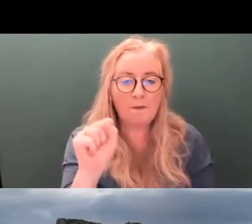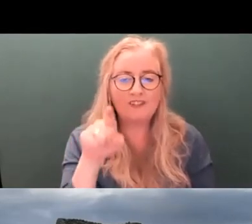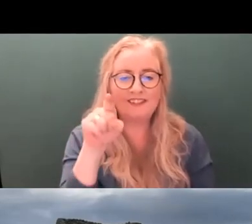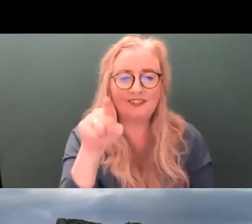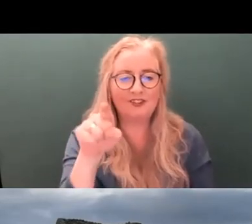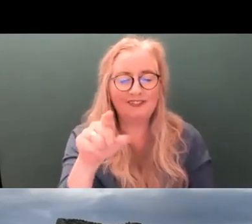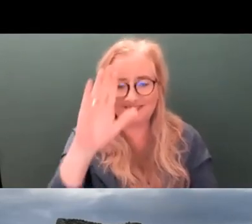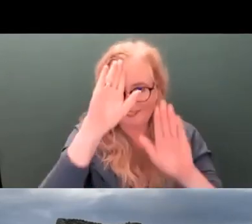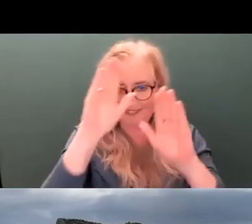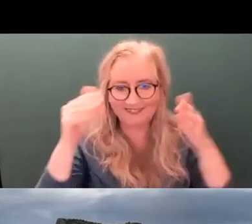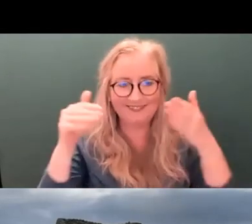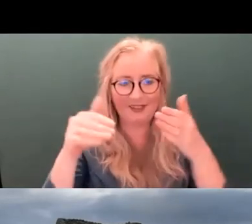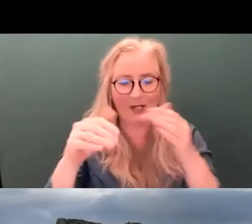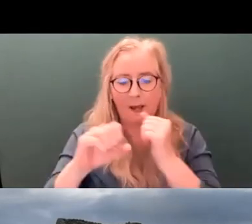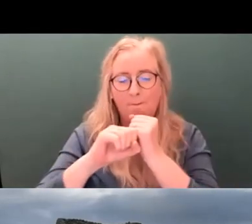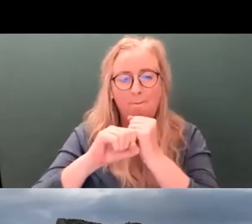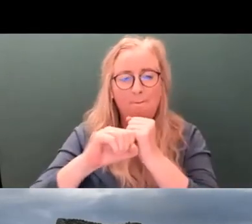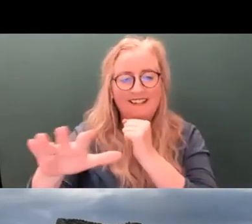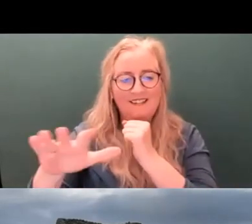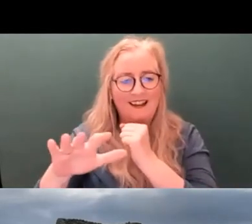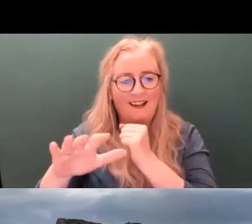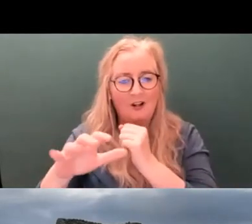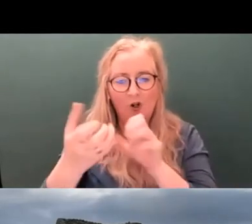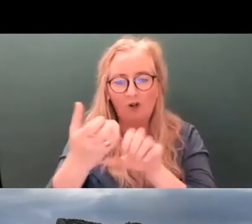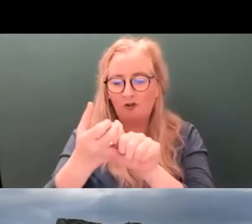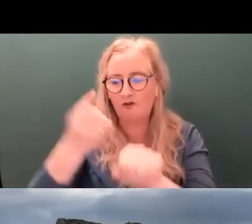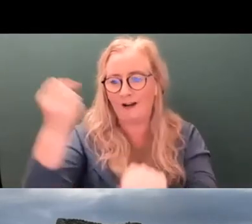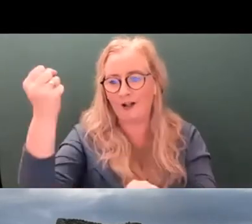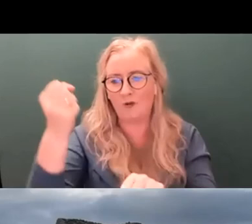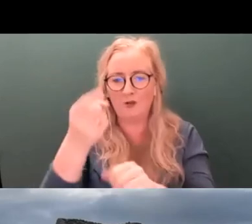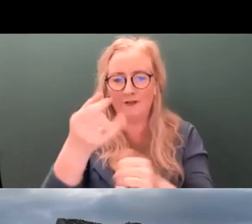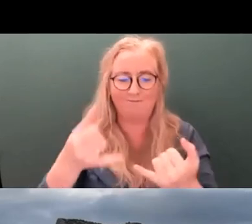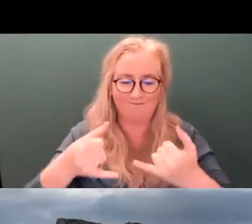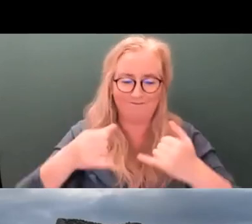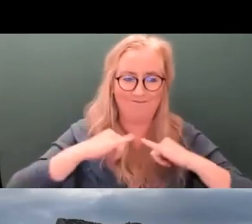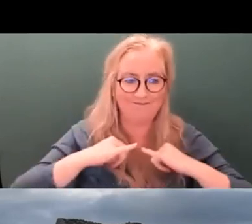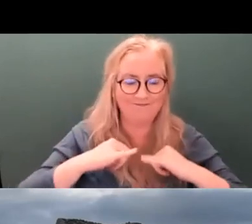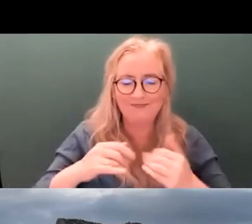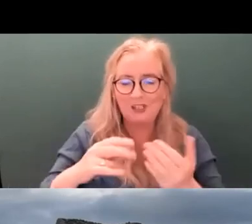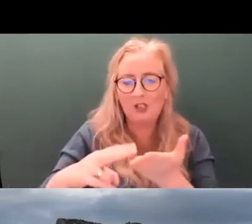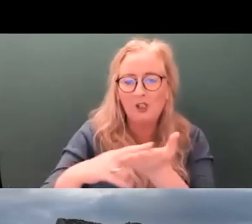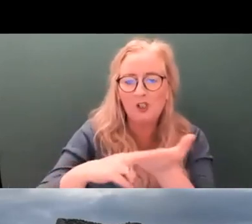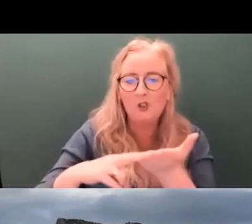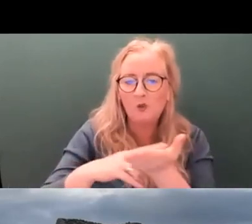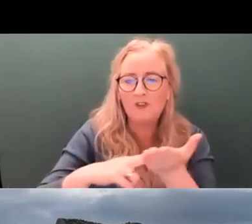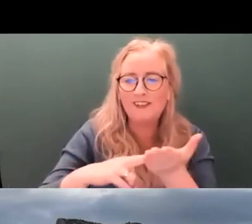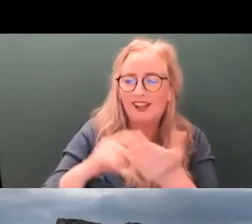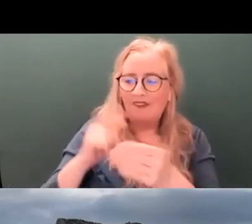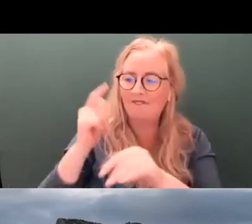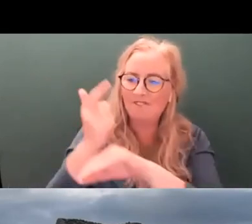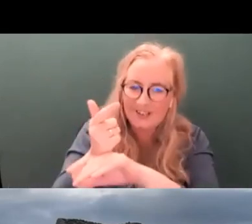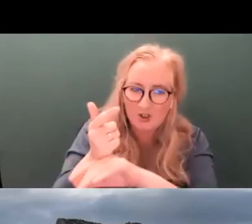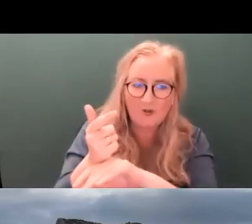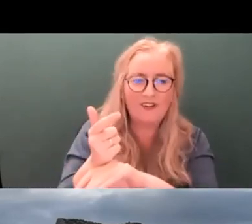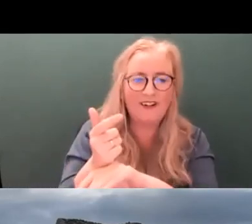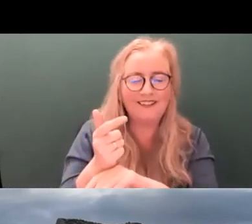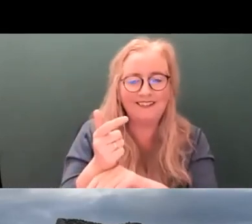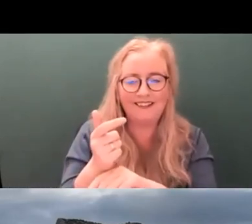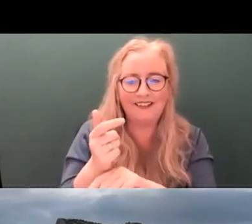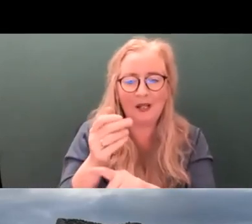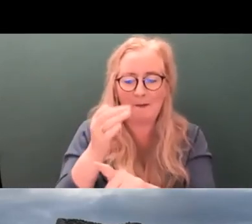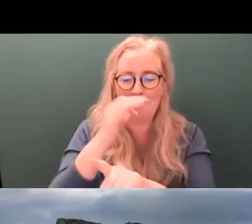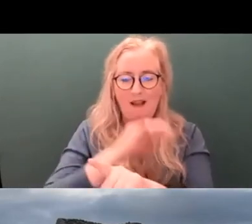the fact that you're a media graduate and that you are, you know, capable and able of using video to the benefit of